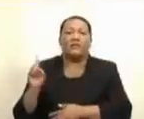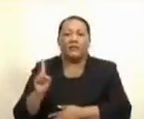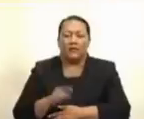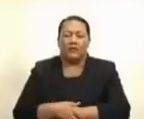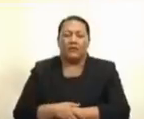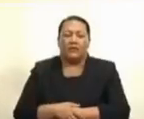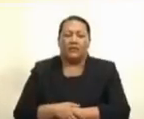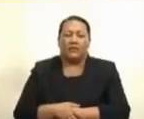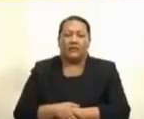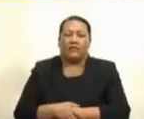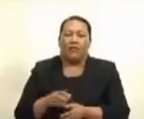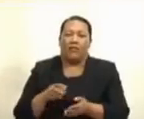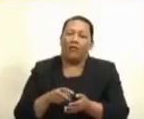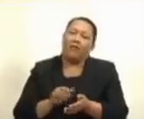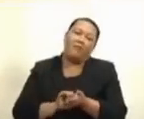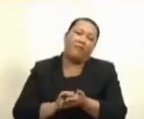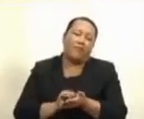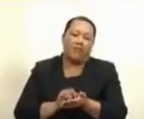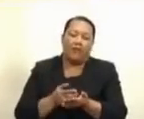eventually left our shores.